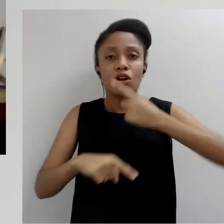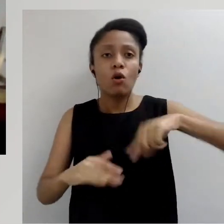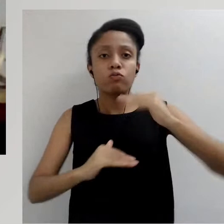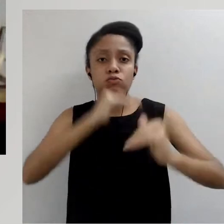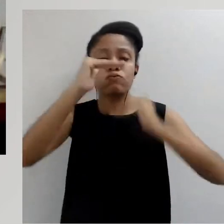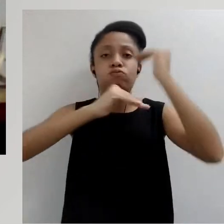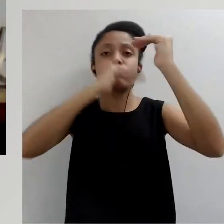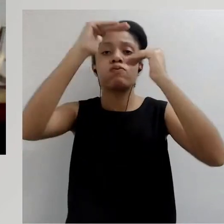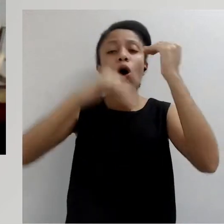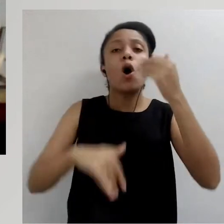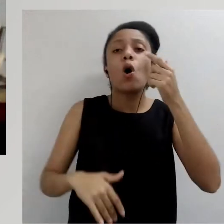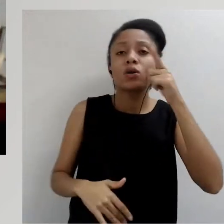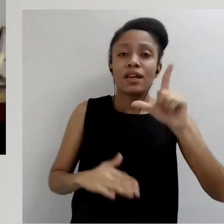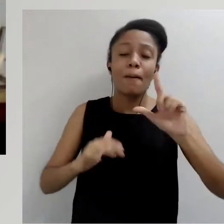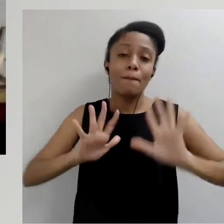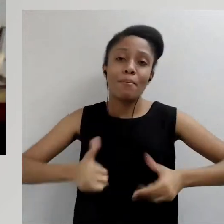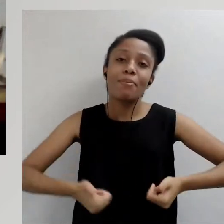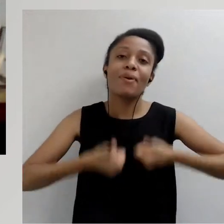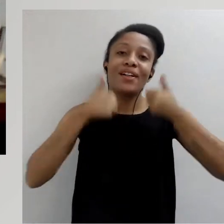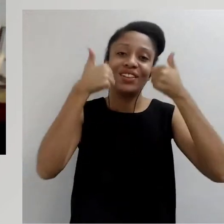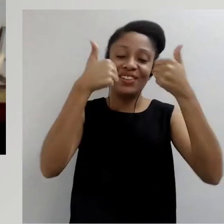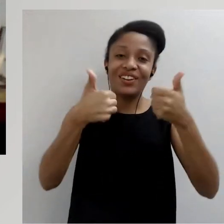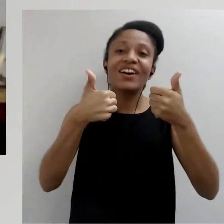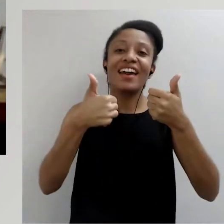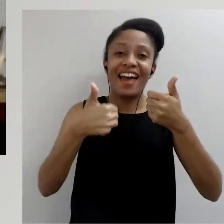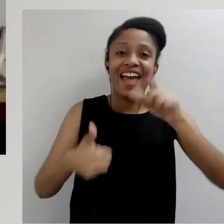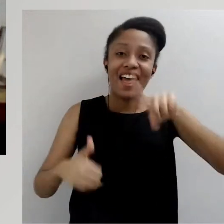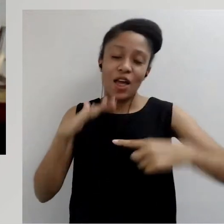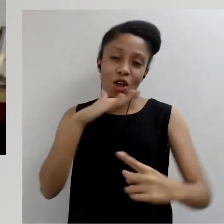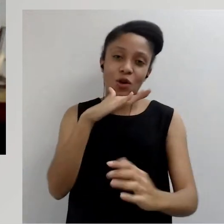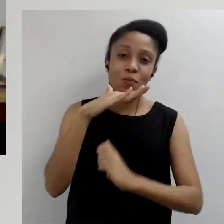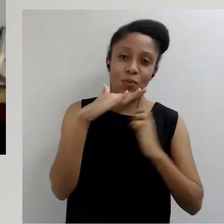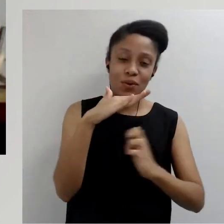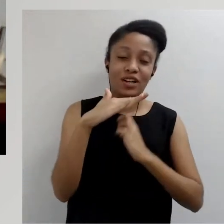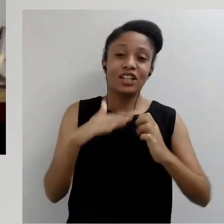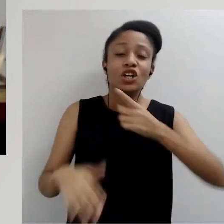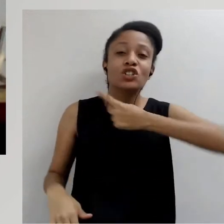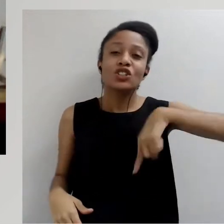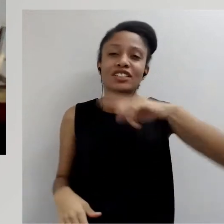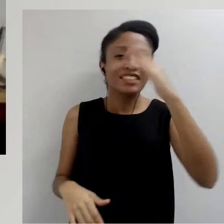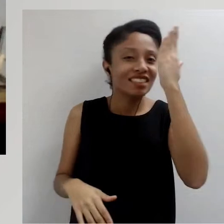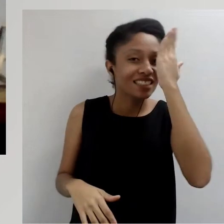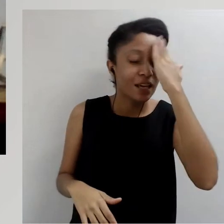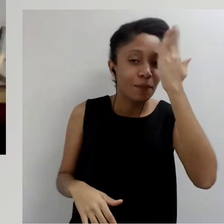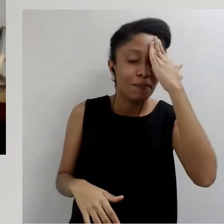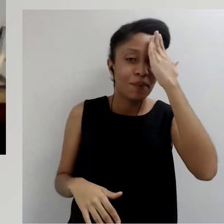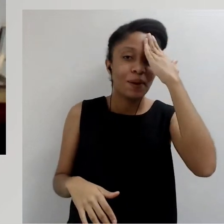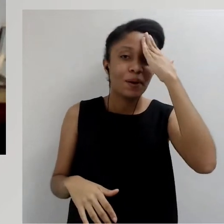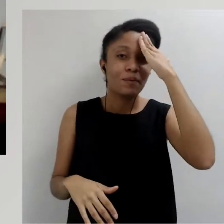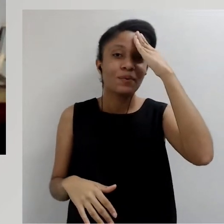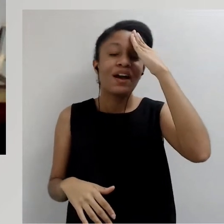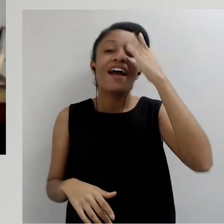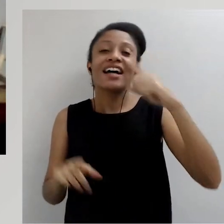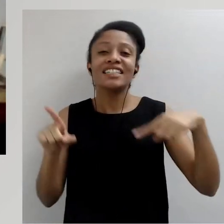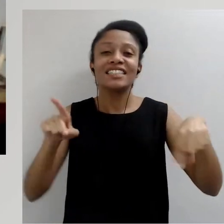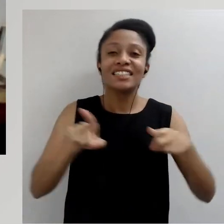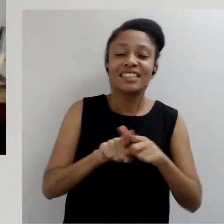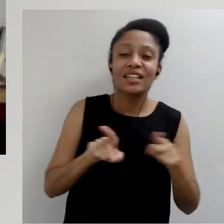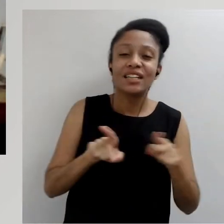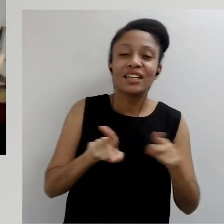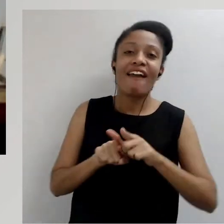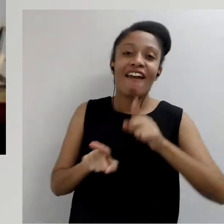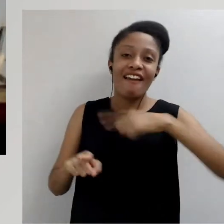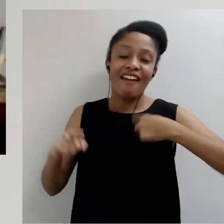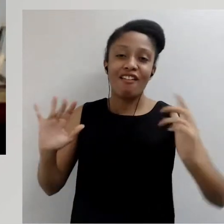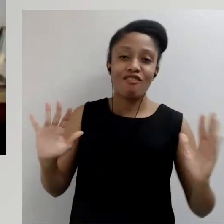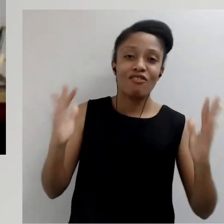gonna be able to see the trends, we're gonna be able to improve ourselves as a company. For us, it's a pleasure to be here in this event with